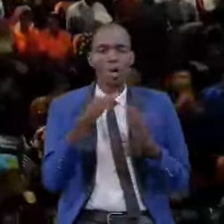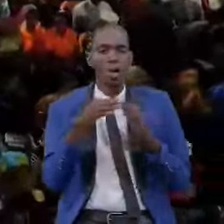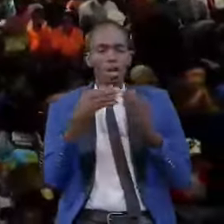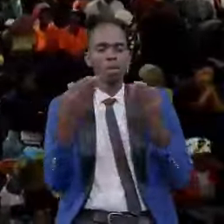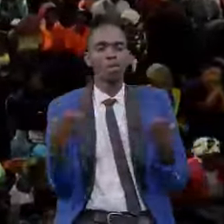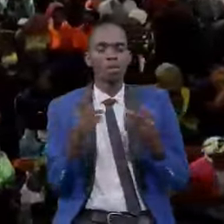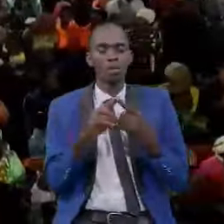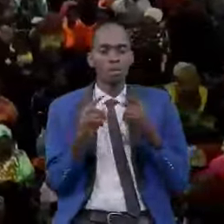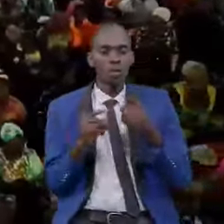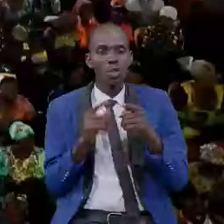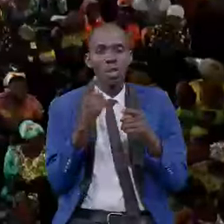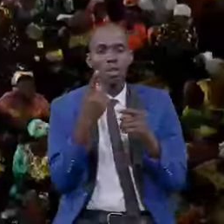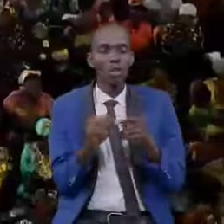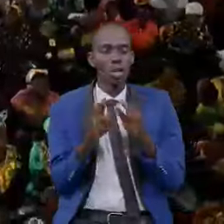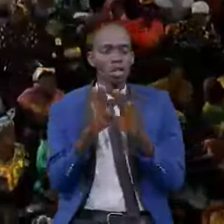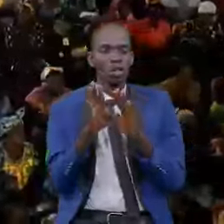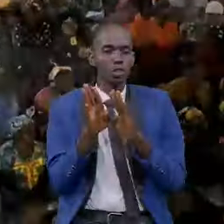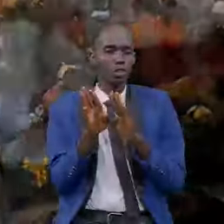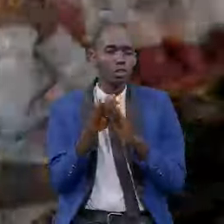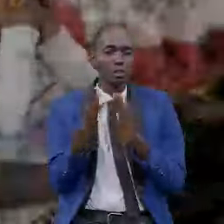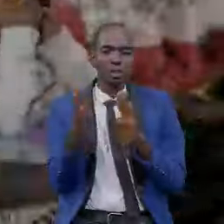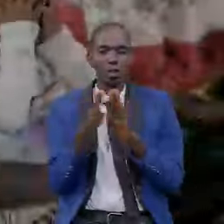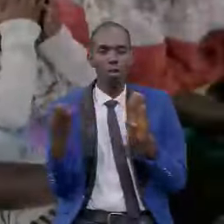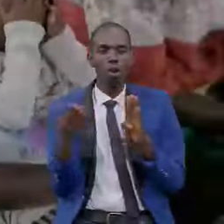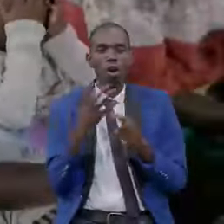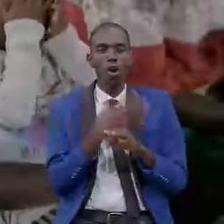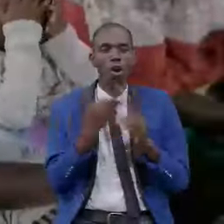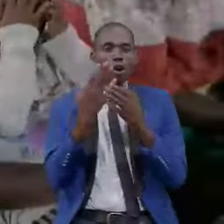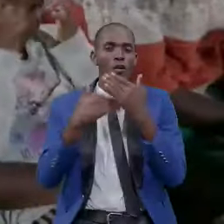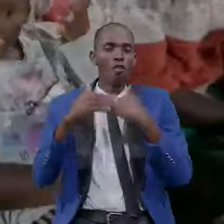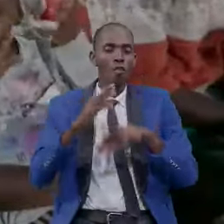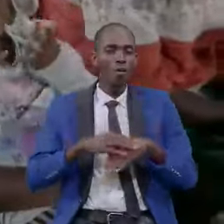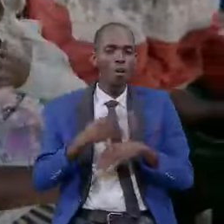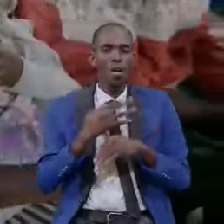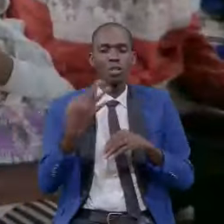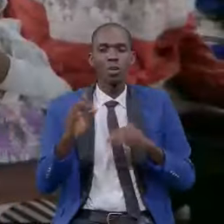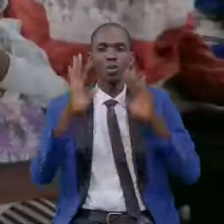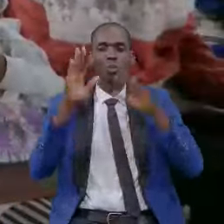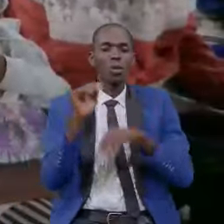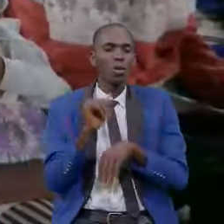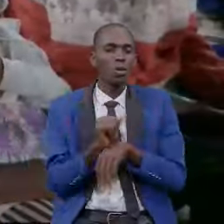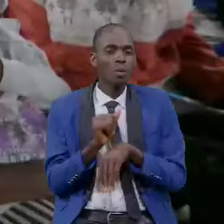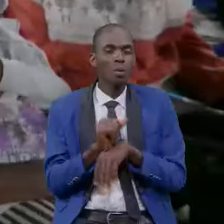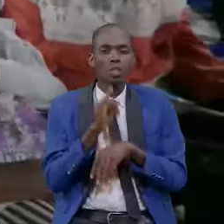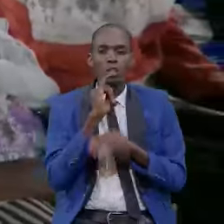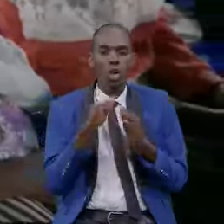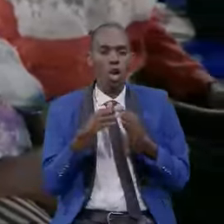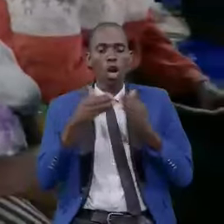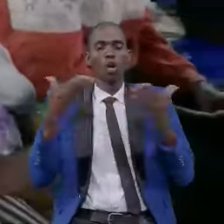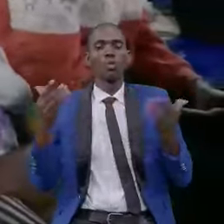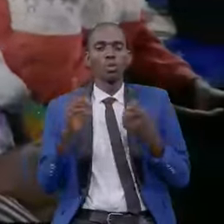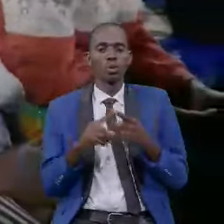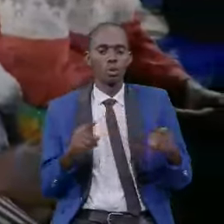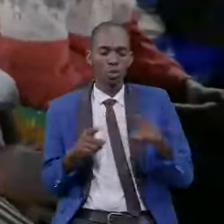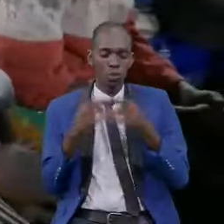The door of heaven, the door of miracle is open to you tonight. Because